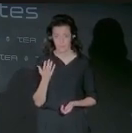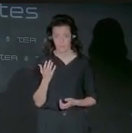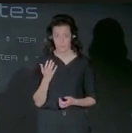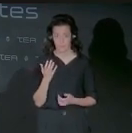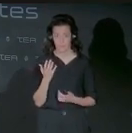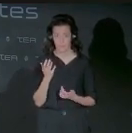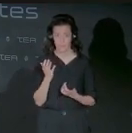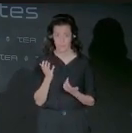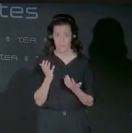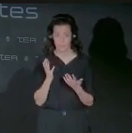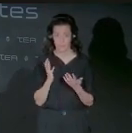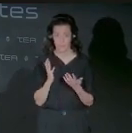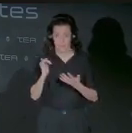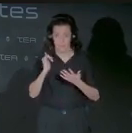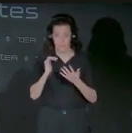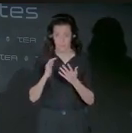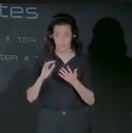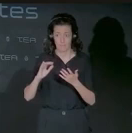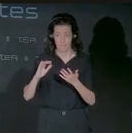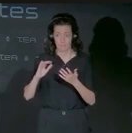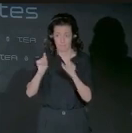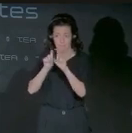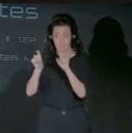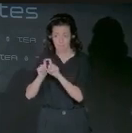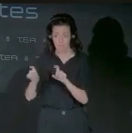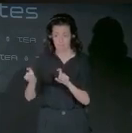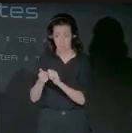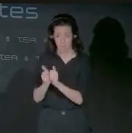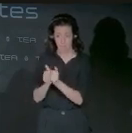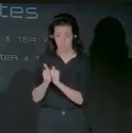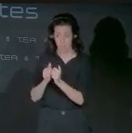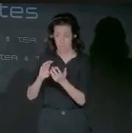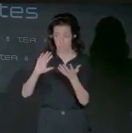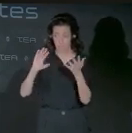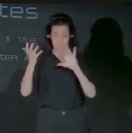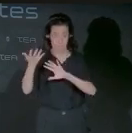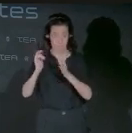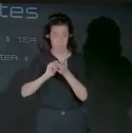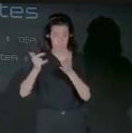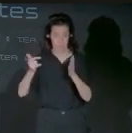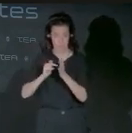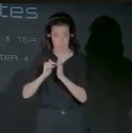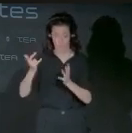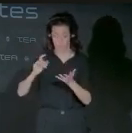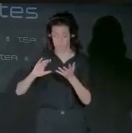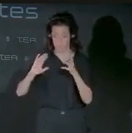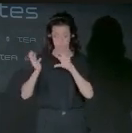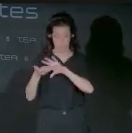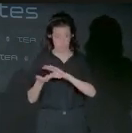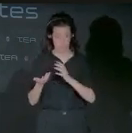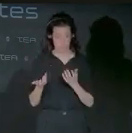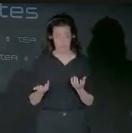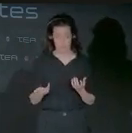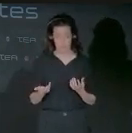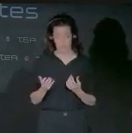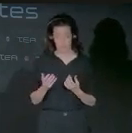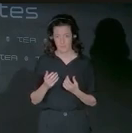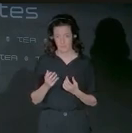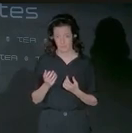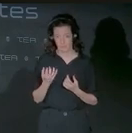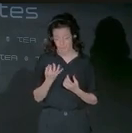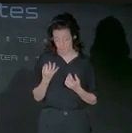potentially they require conversation and frameworks and regulations maybe that ensure that those